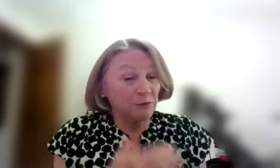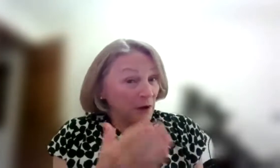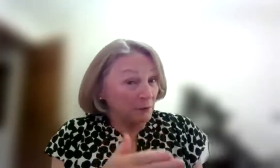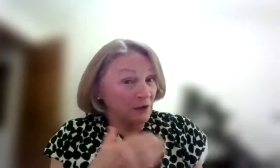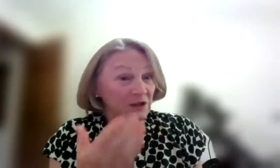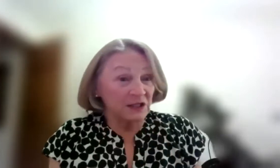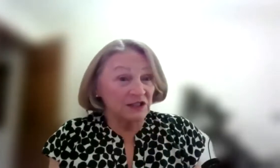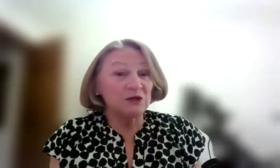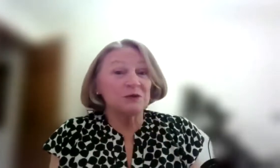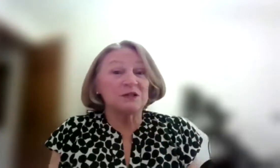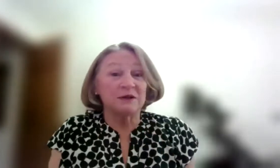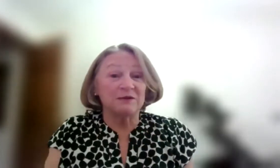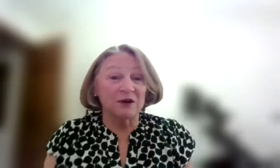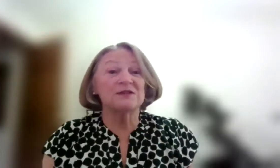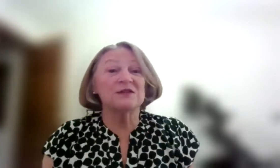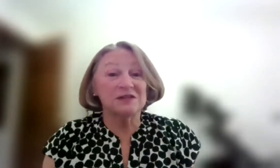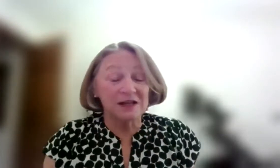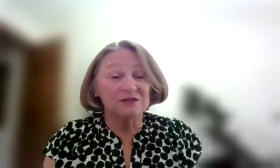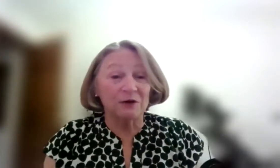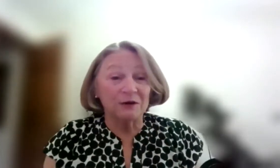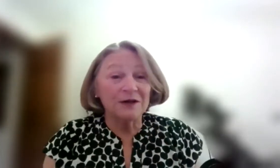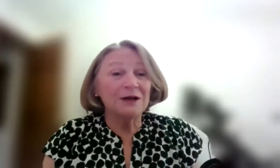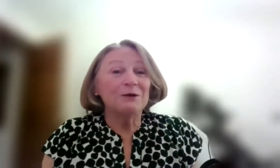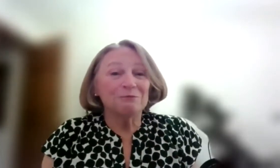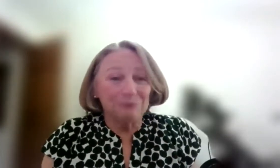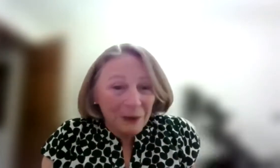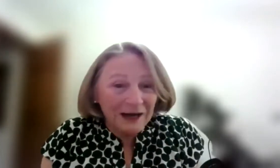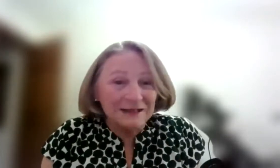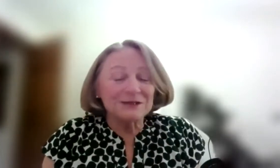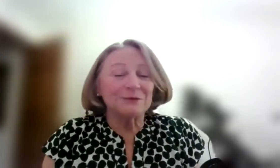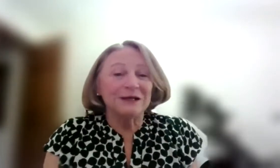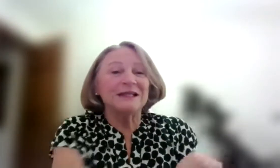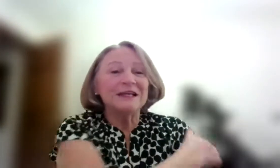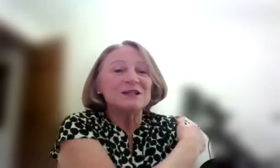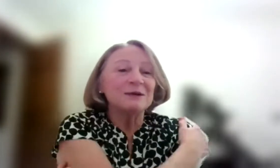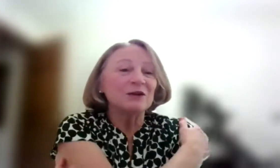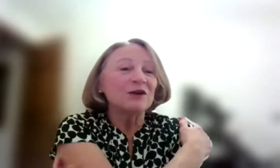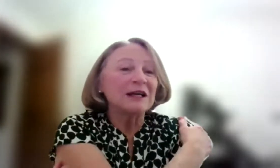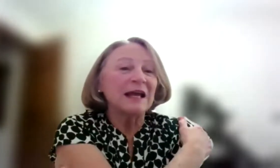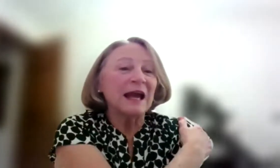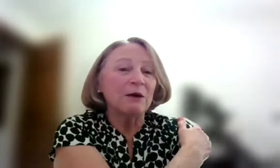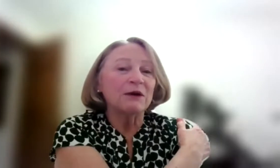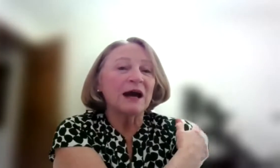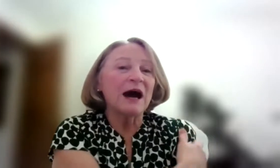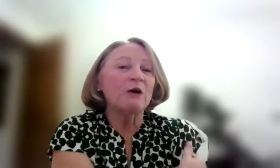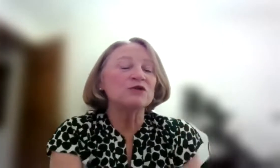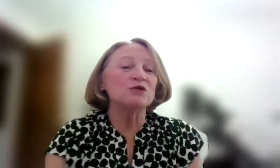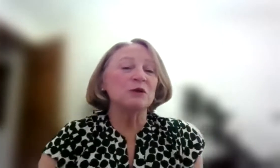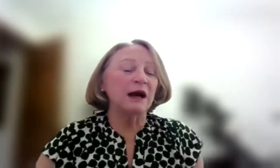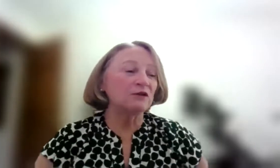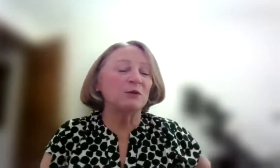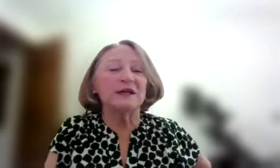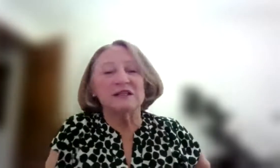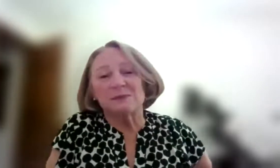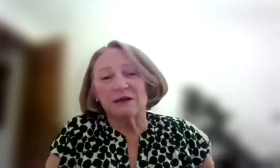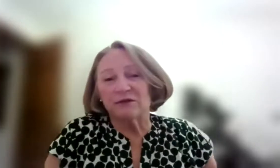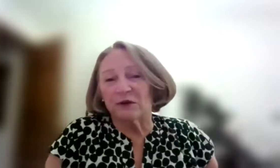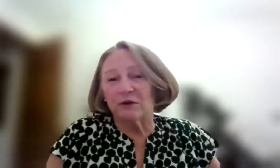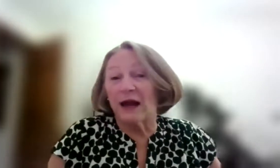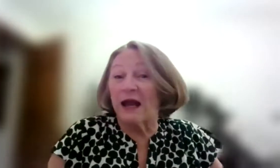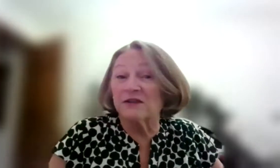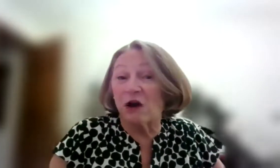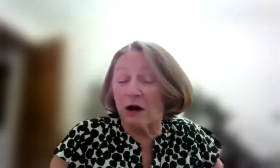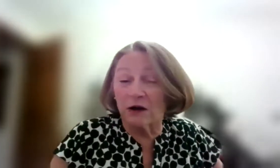been and are continuing to be very successful. But we need to be looking at how do we